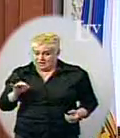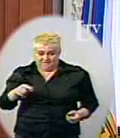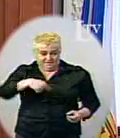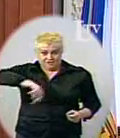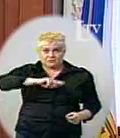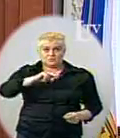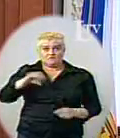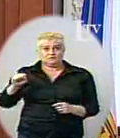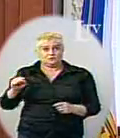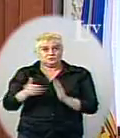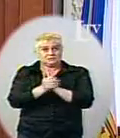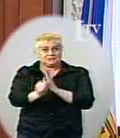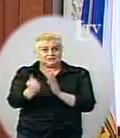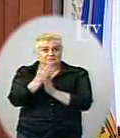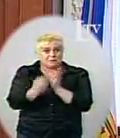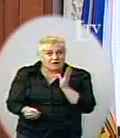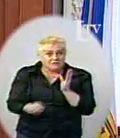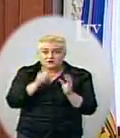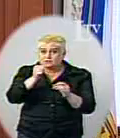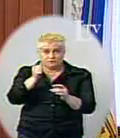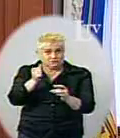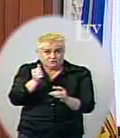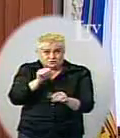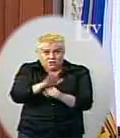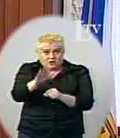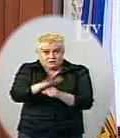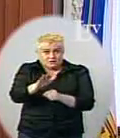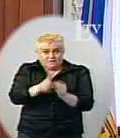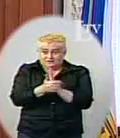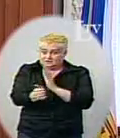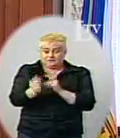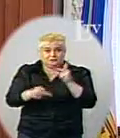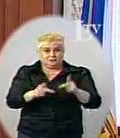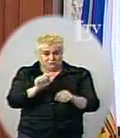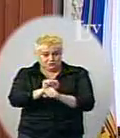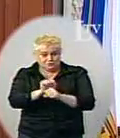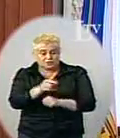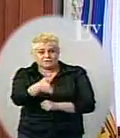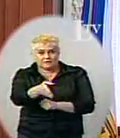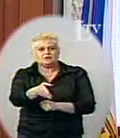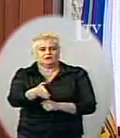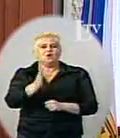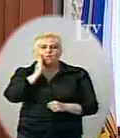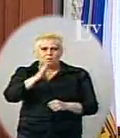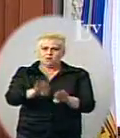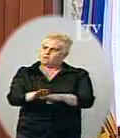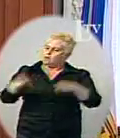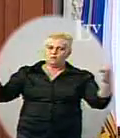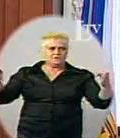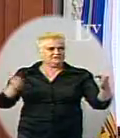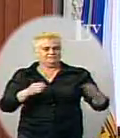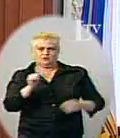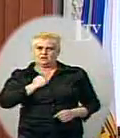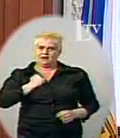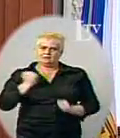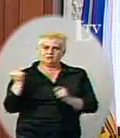the best and the brightest from around the world will be attracted to share in our good fortune.